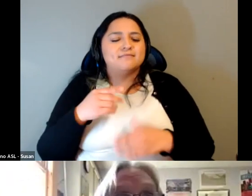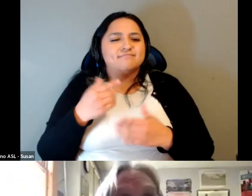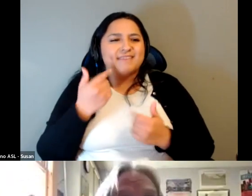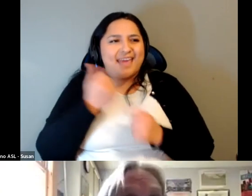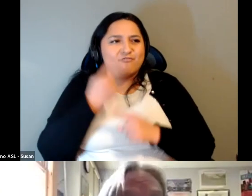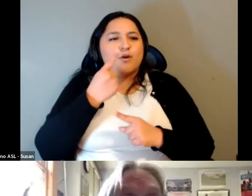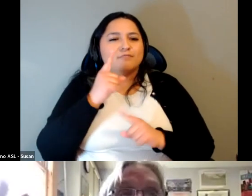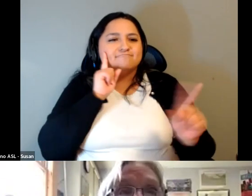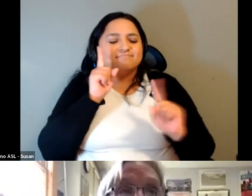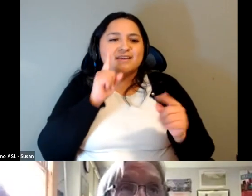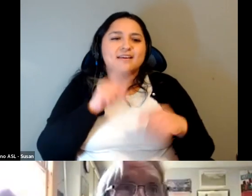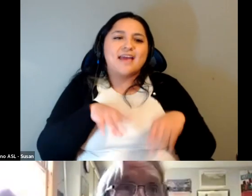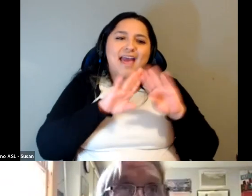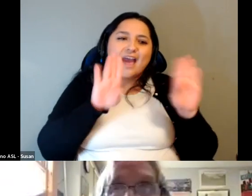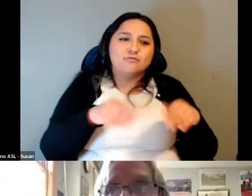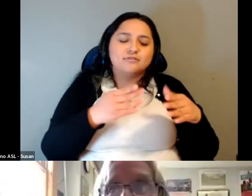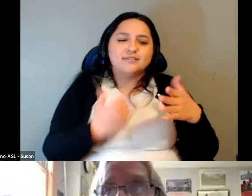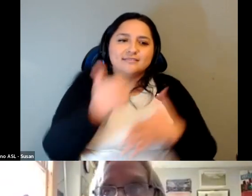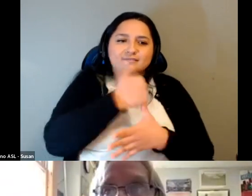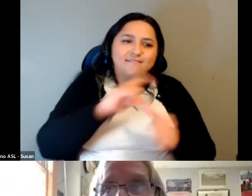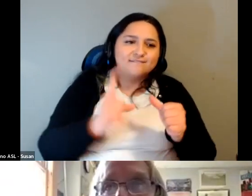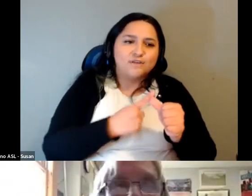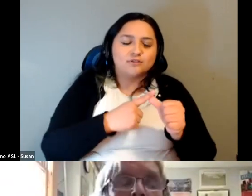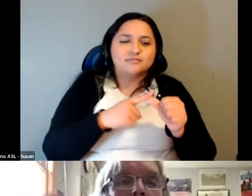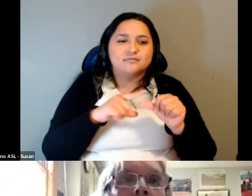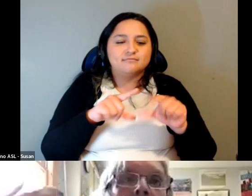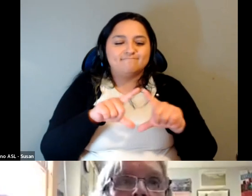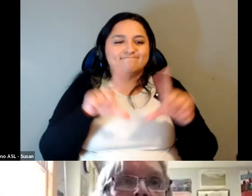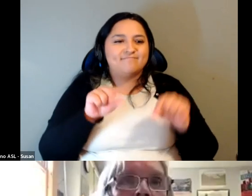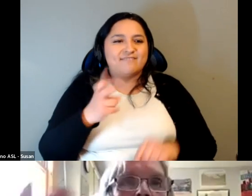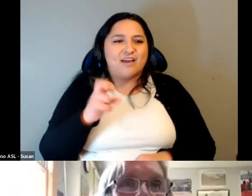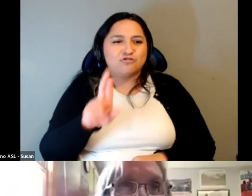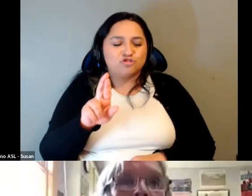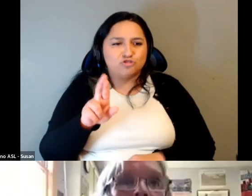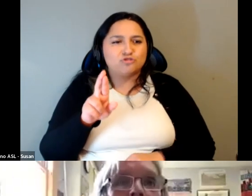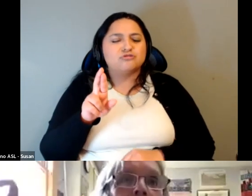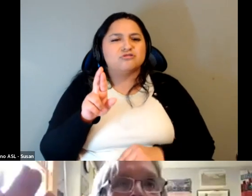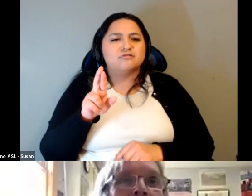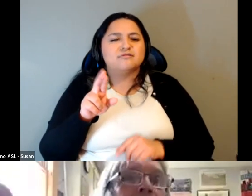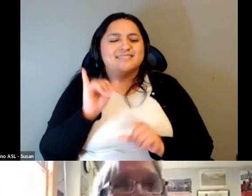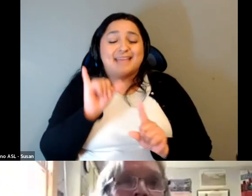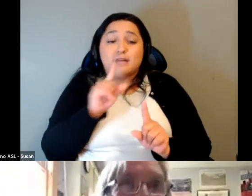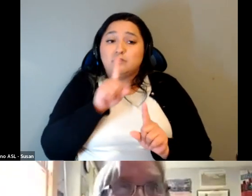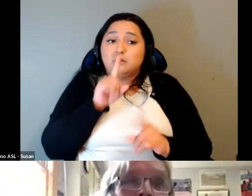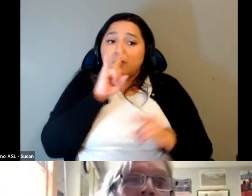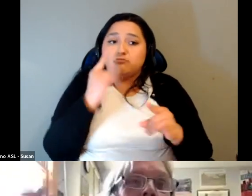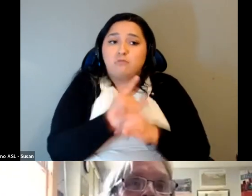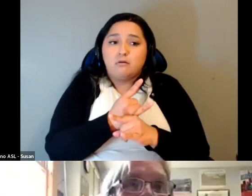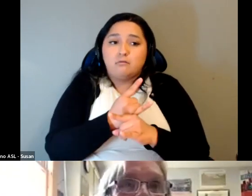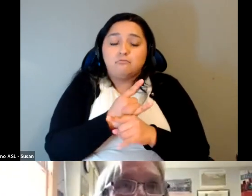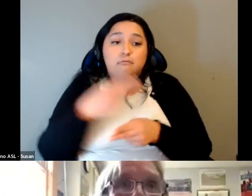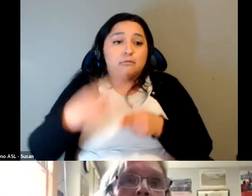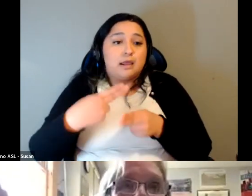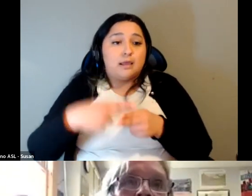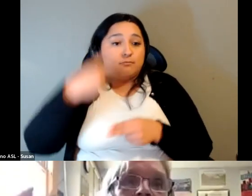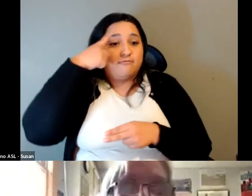hearing, and then seems to be the growing trend, which is the most ironic name for a housing voucher,